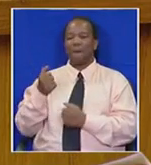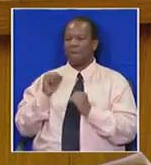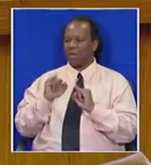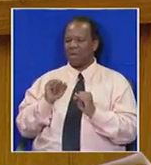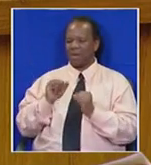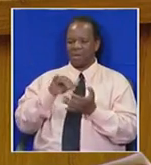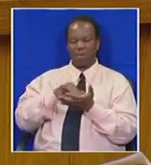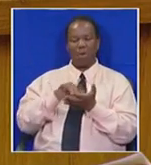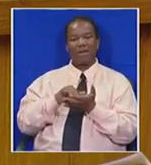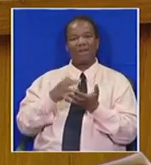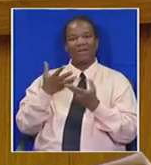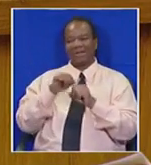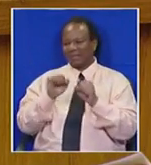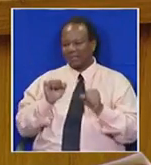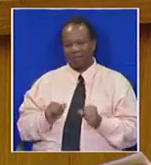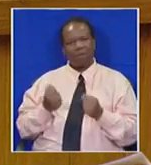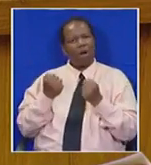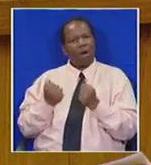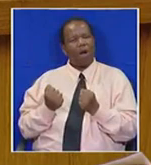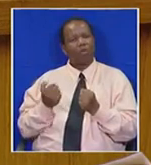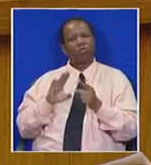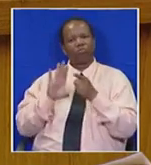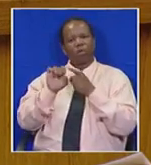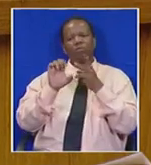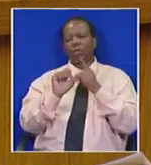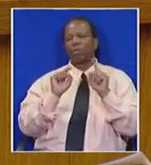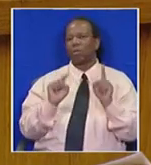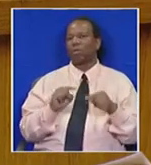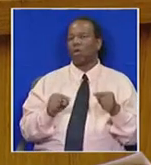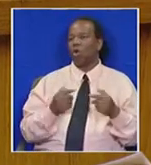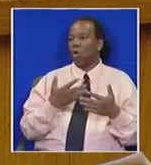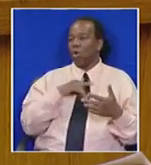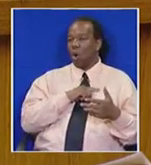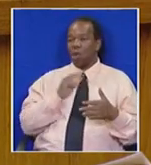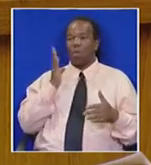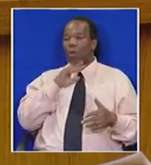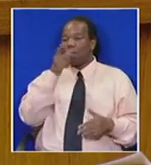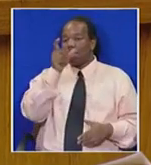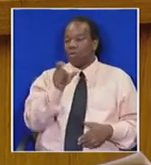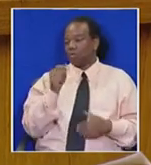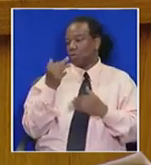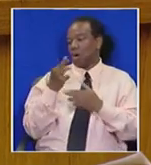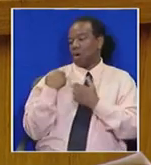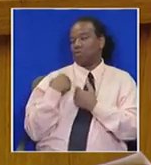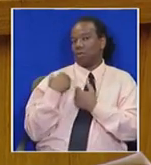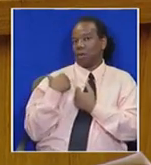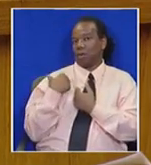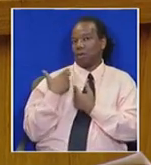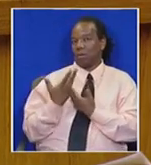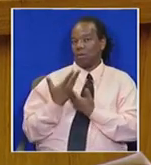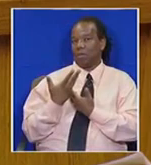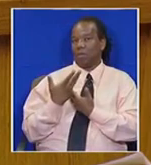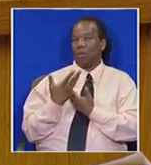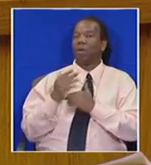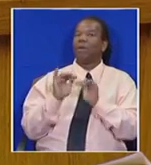it hard to attribute responsibility, with the frequent result that no one is accountable in the end. The plan cites the example of